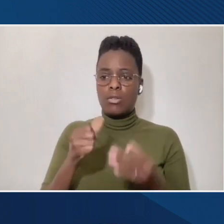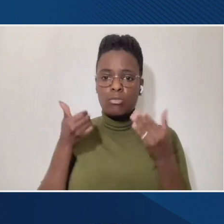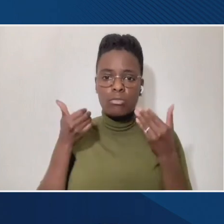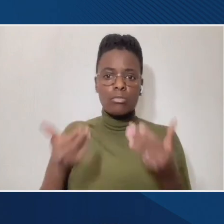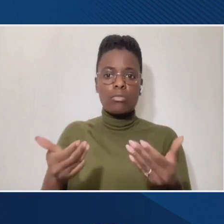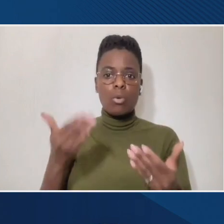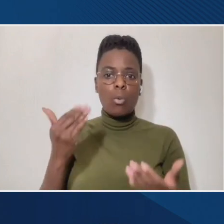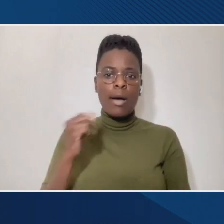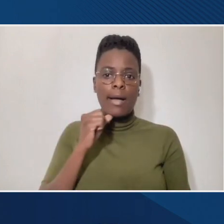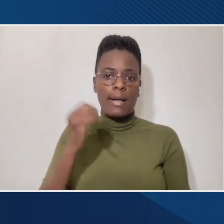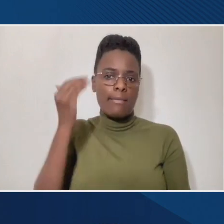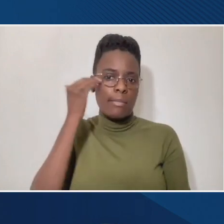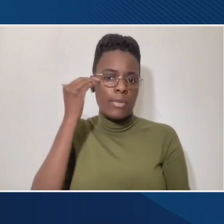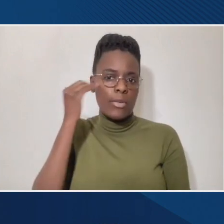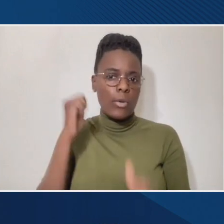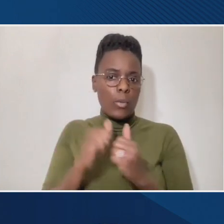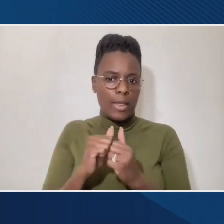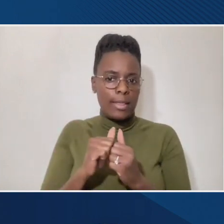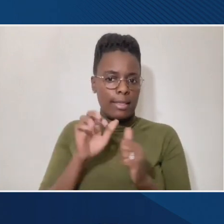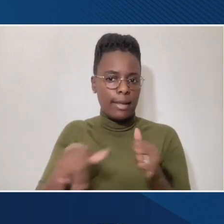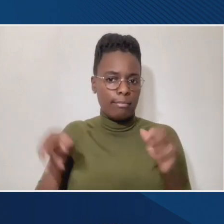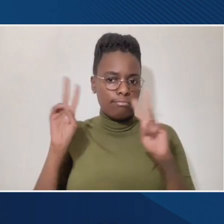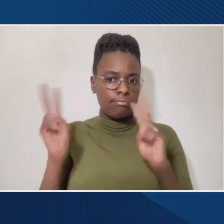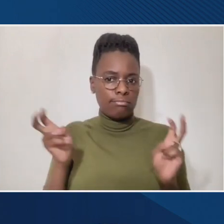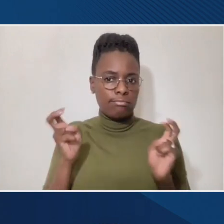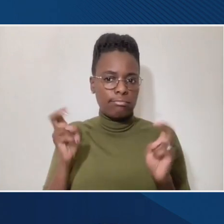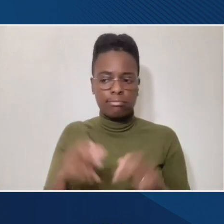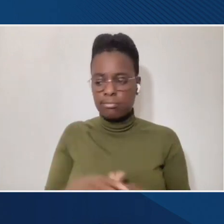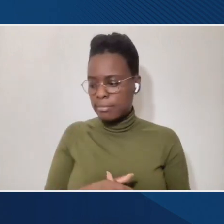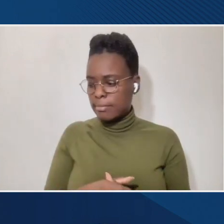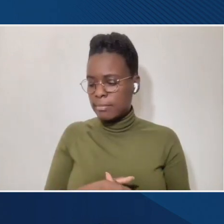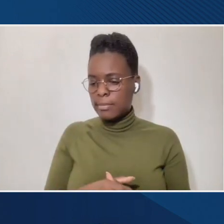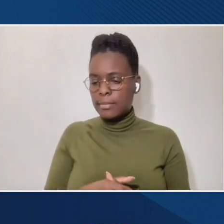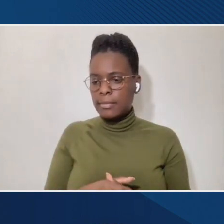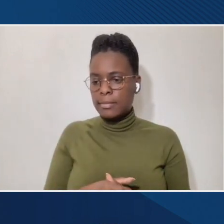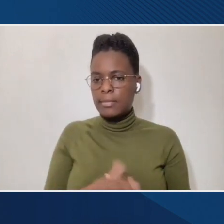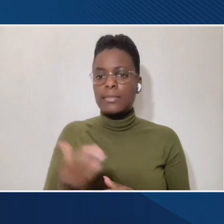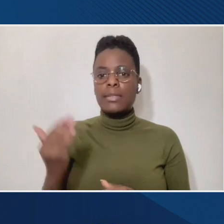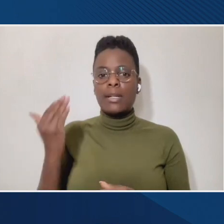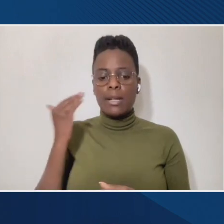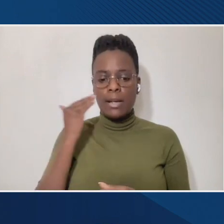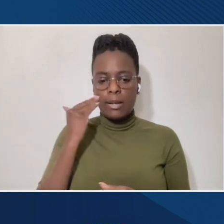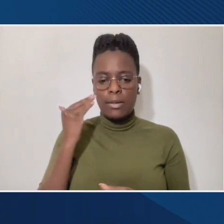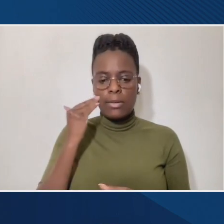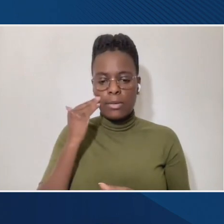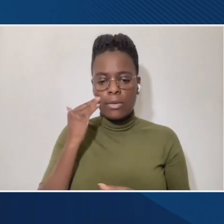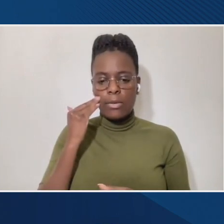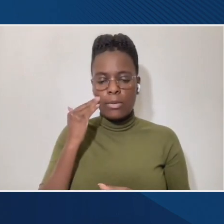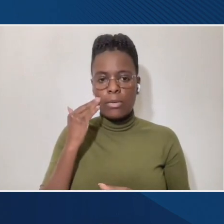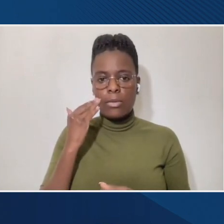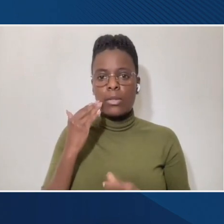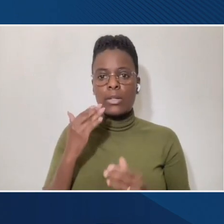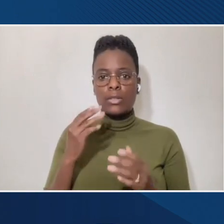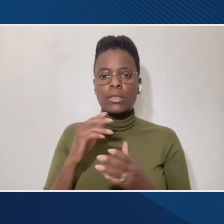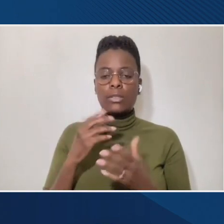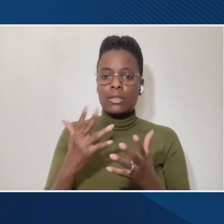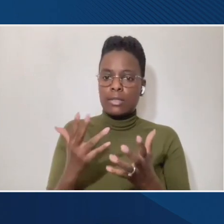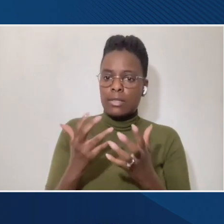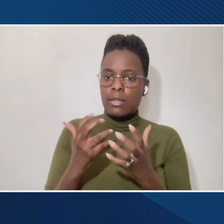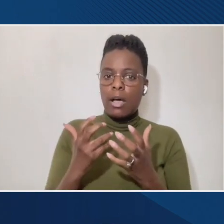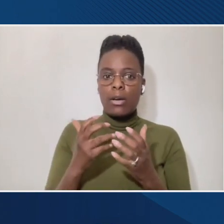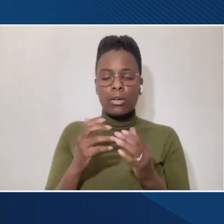in on consensus. And we want to think about what the expertise on the main committee is to